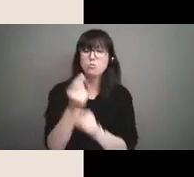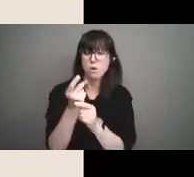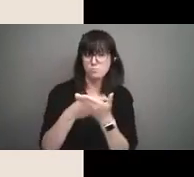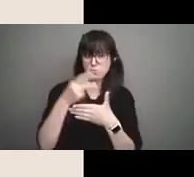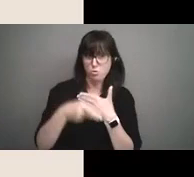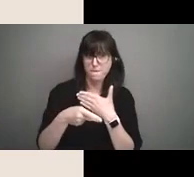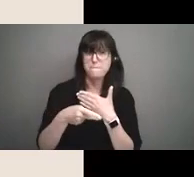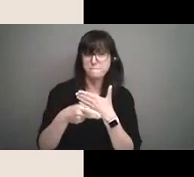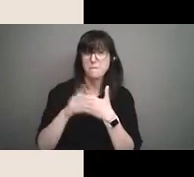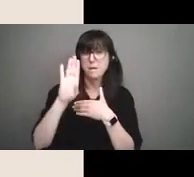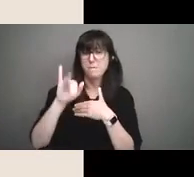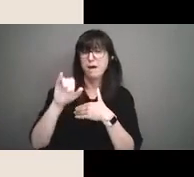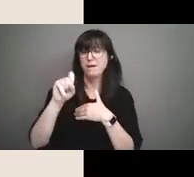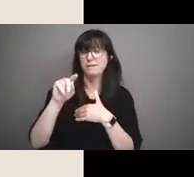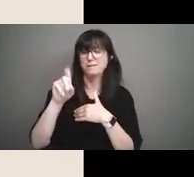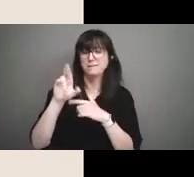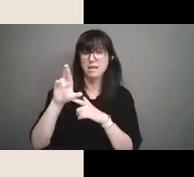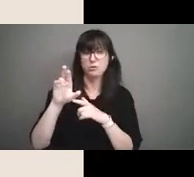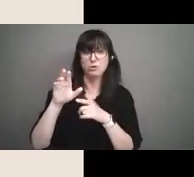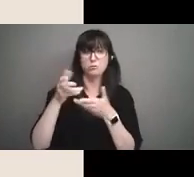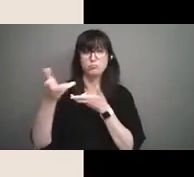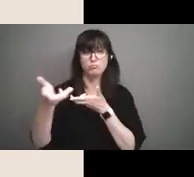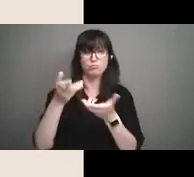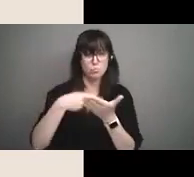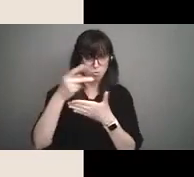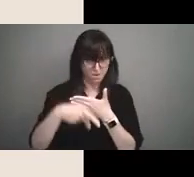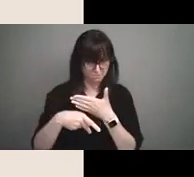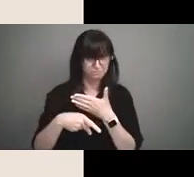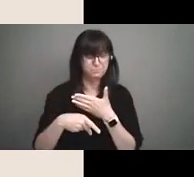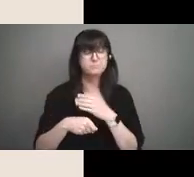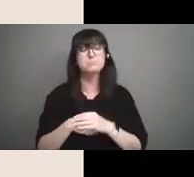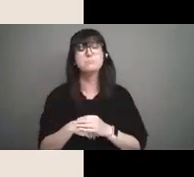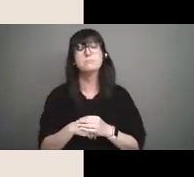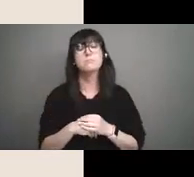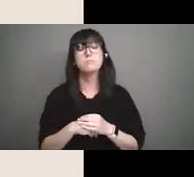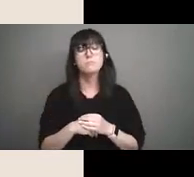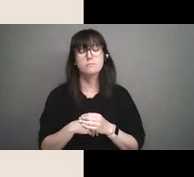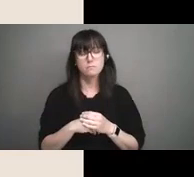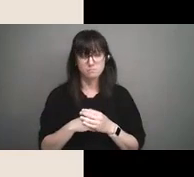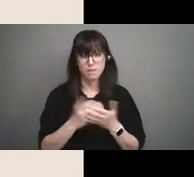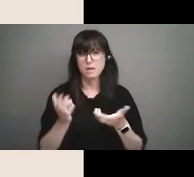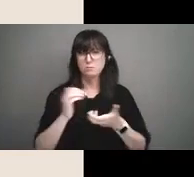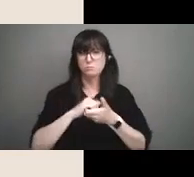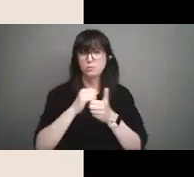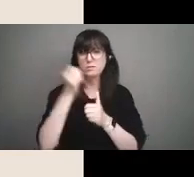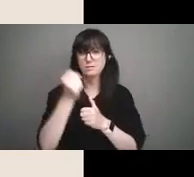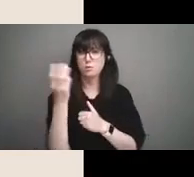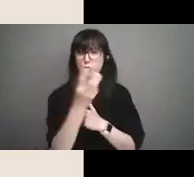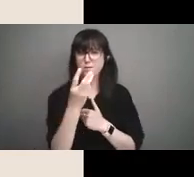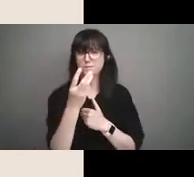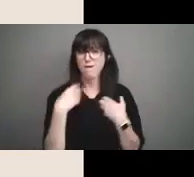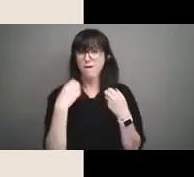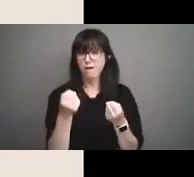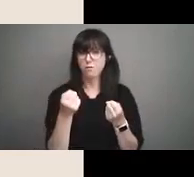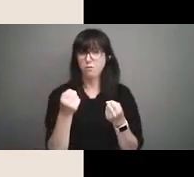engagement program, to the communities, and we also did that work with the Southwest Healthline around